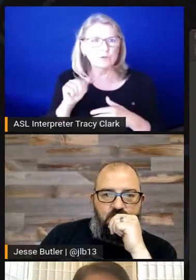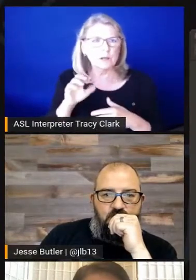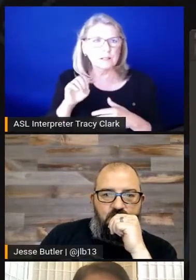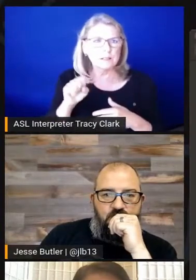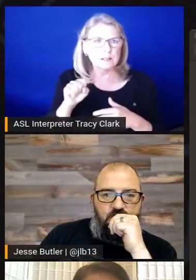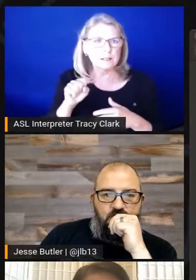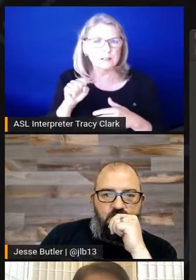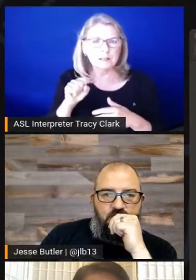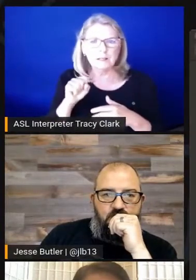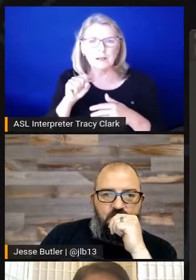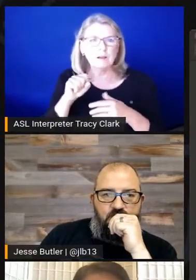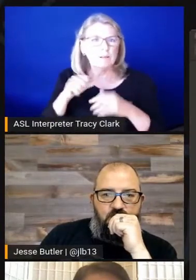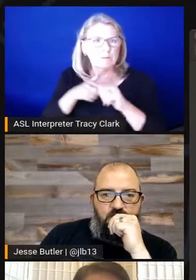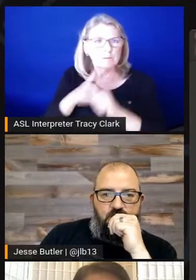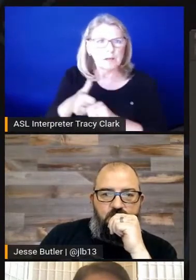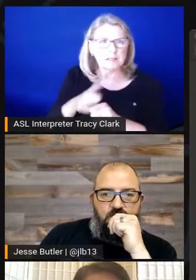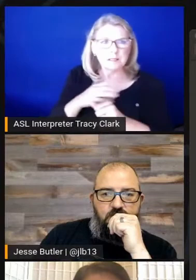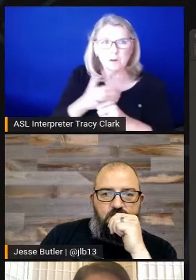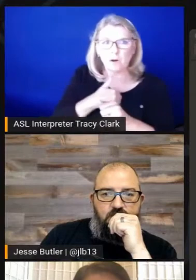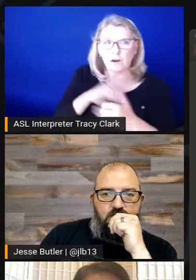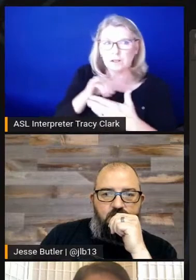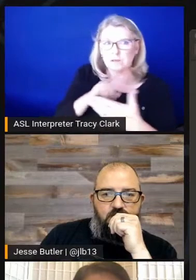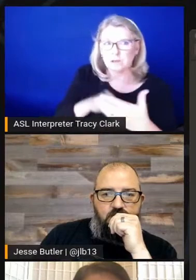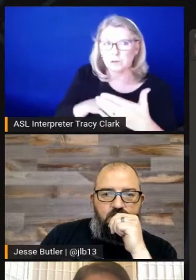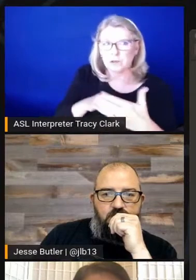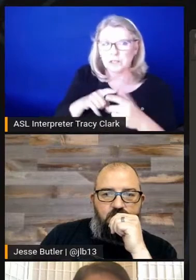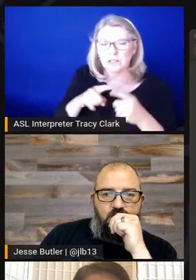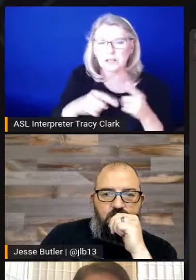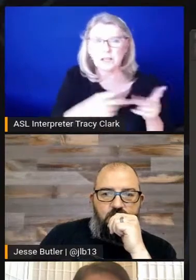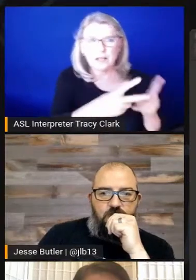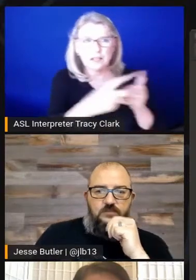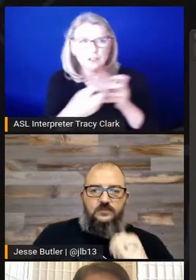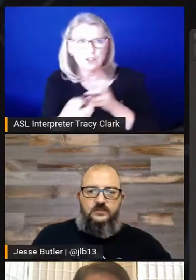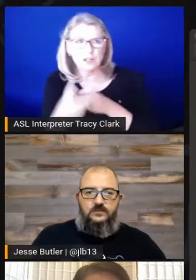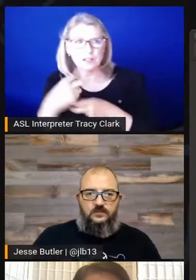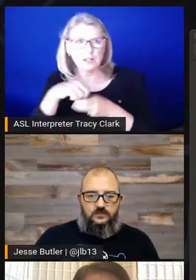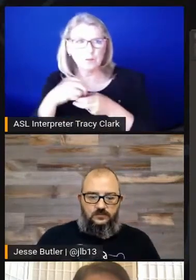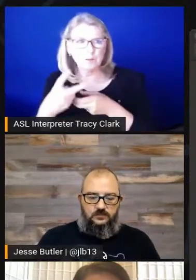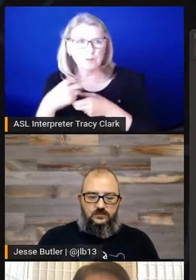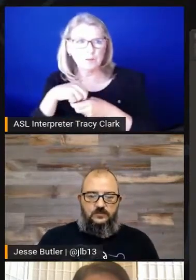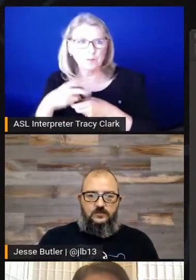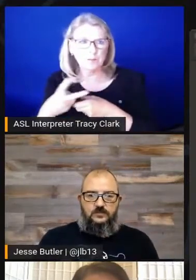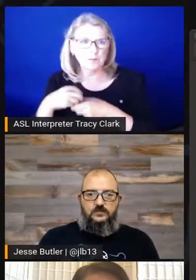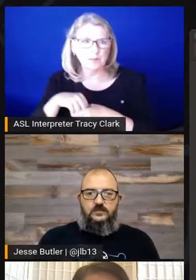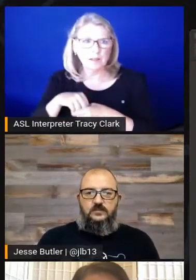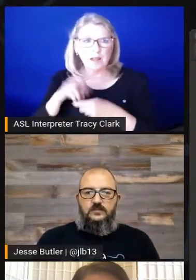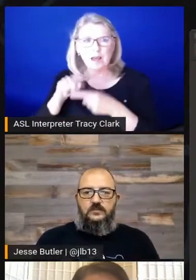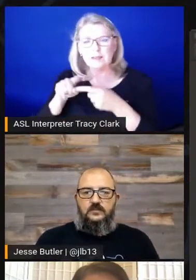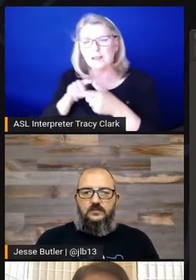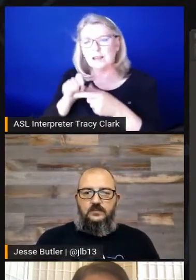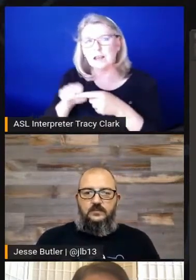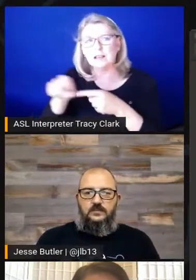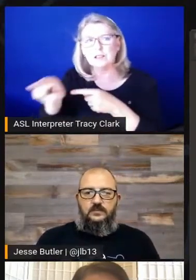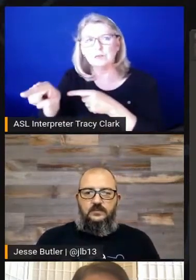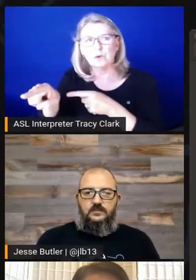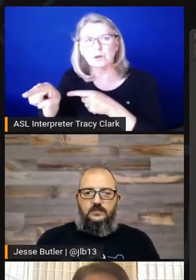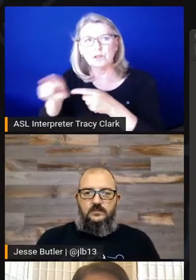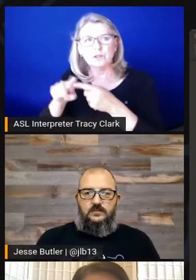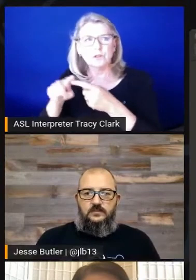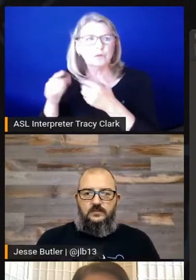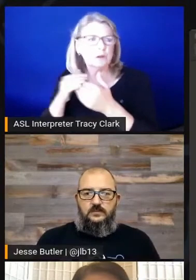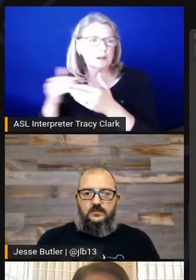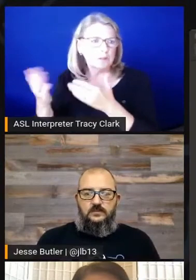traces or metrics and export them to whichever service you choose to. So in our case, we'll be exporting